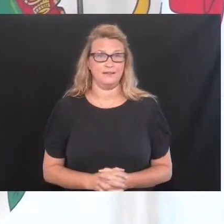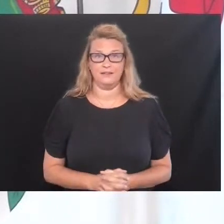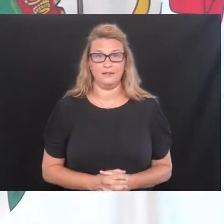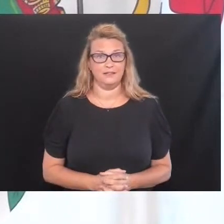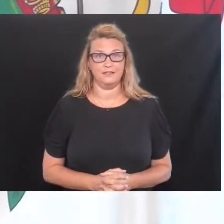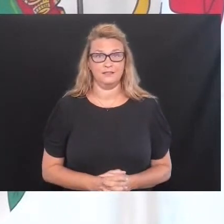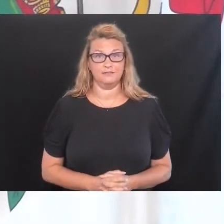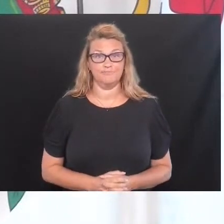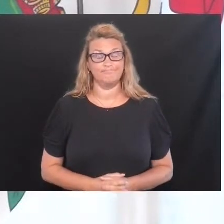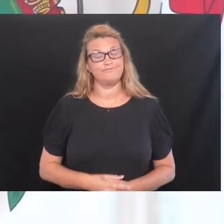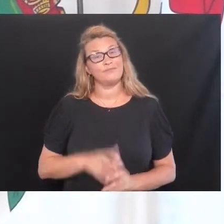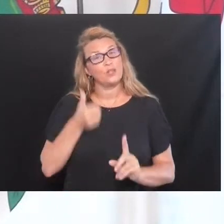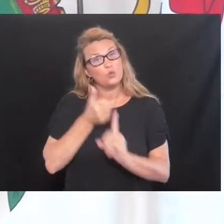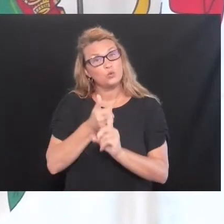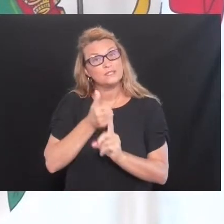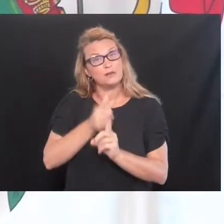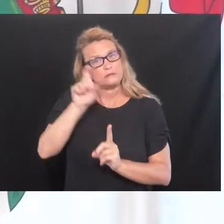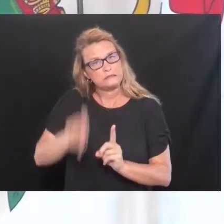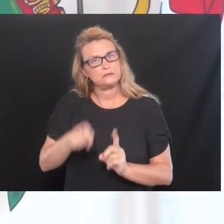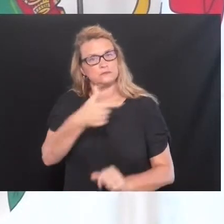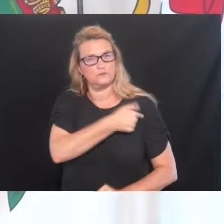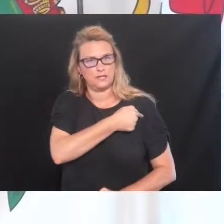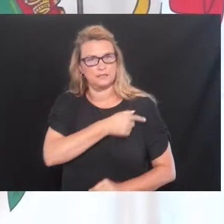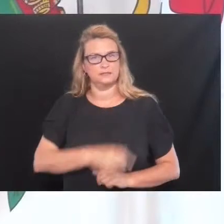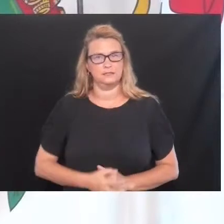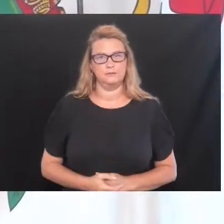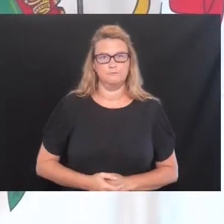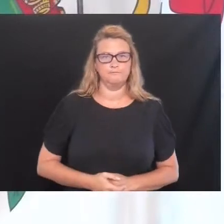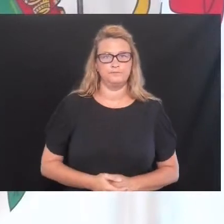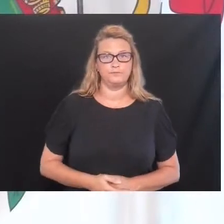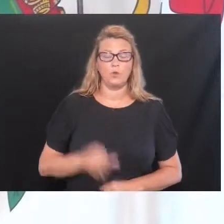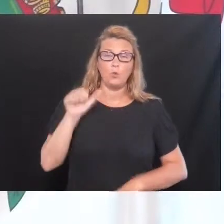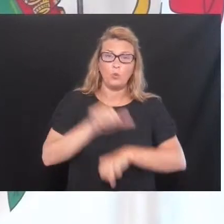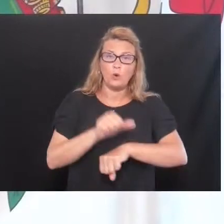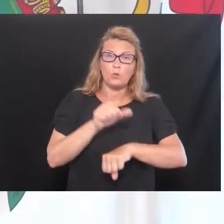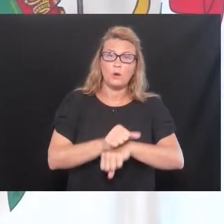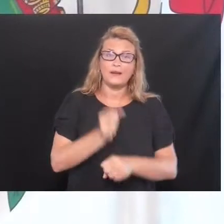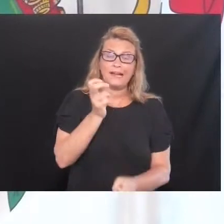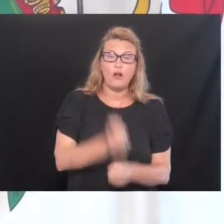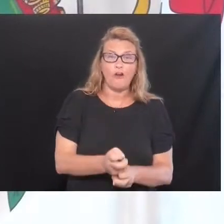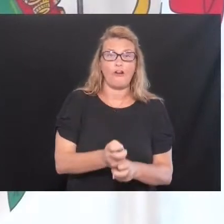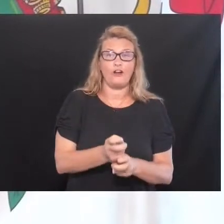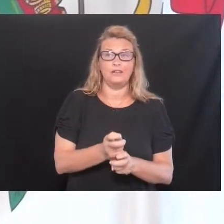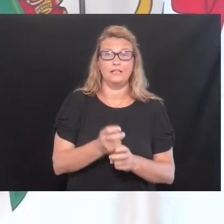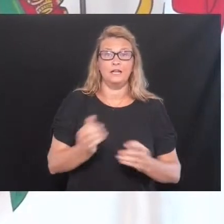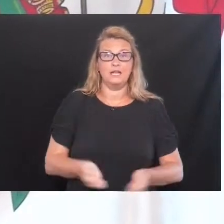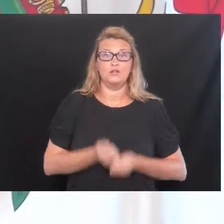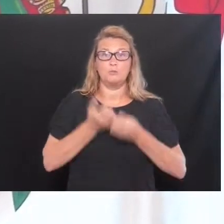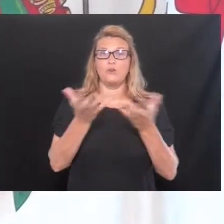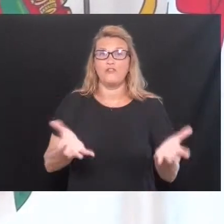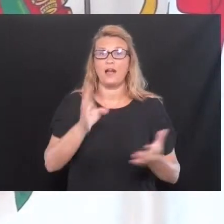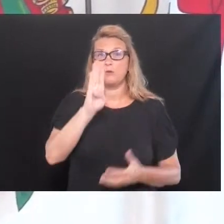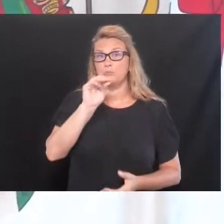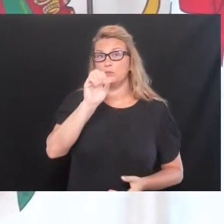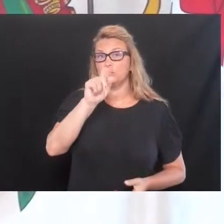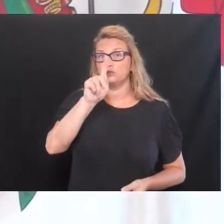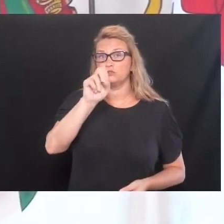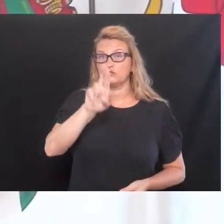You better get yourself vaccinated. We're working really hard to be able to give the booster doses to people.